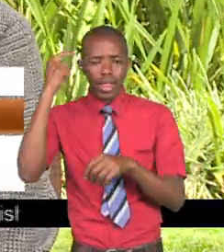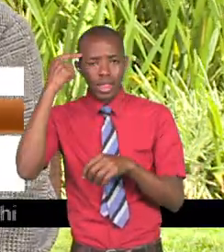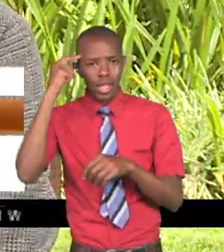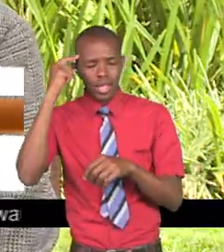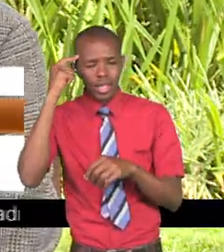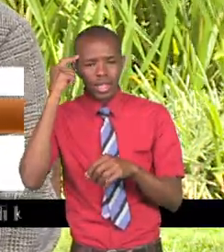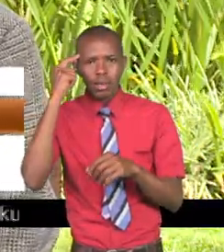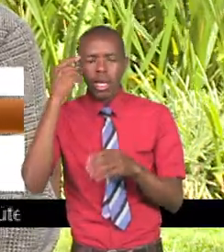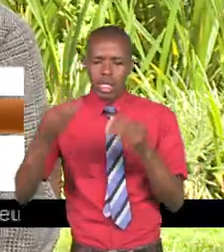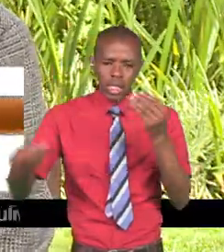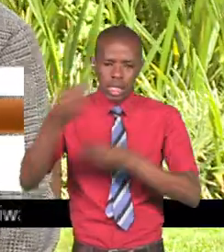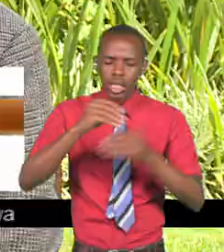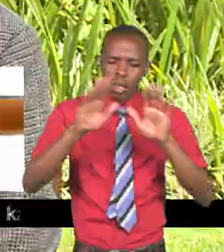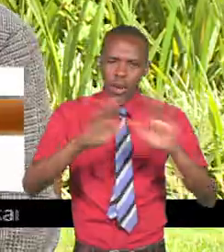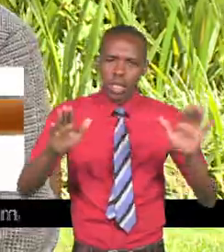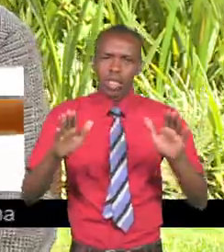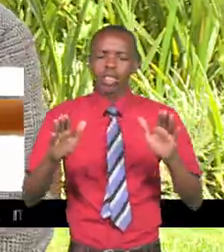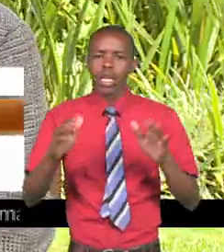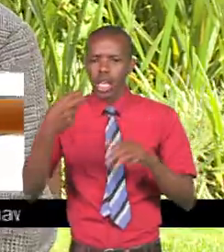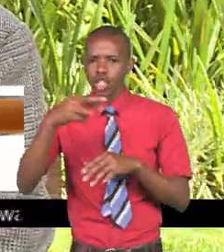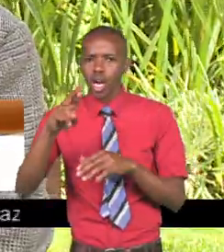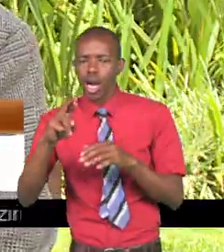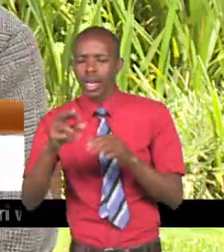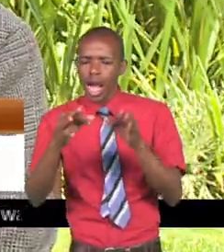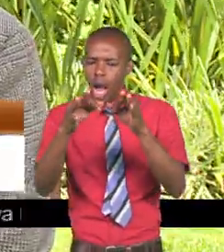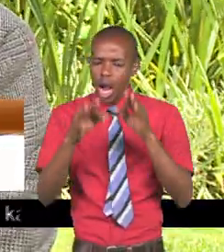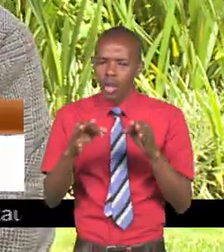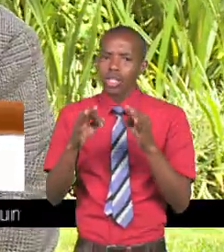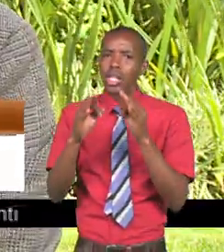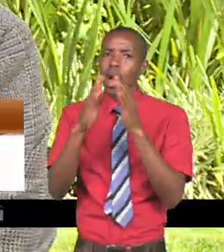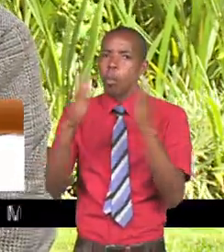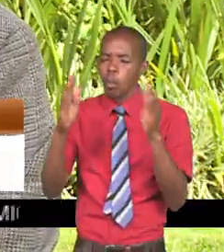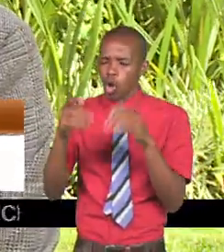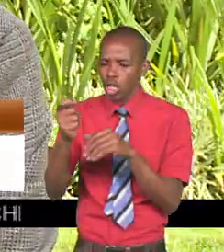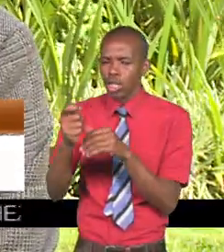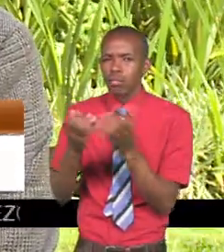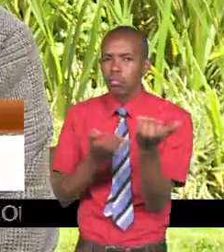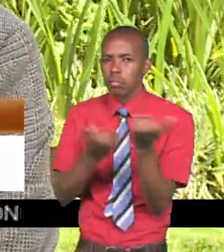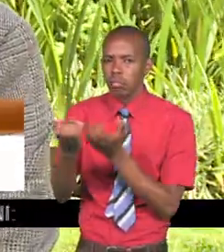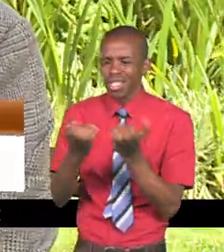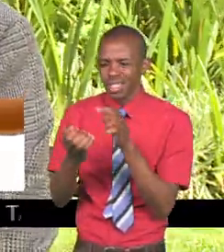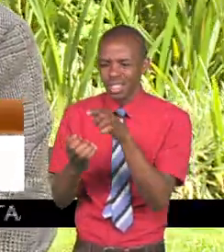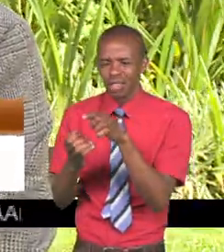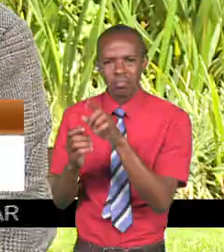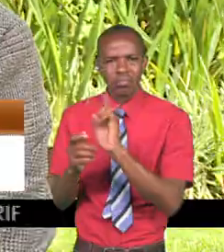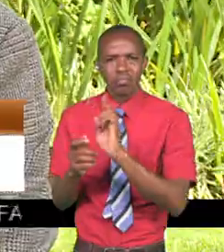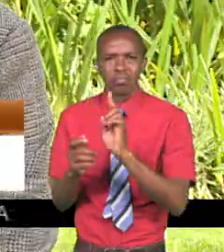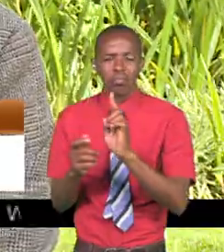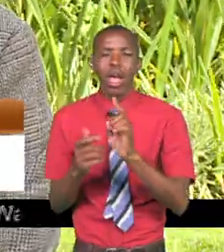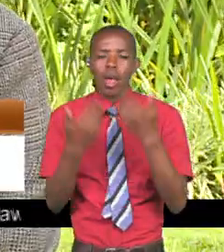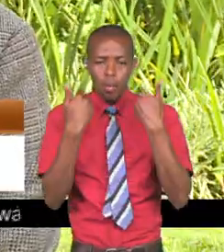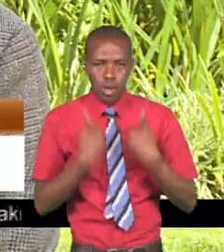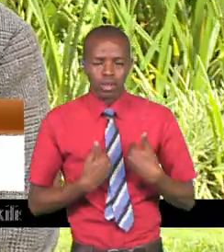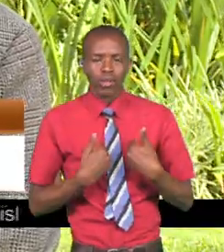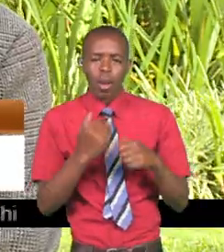sales, marketing, human resources, accounting are the major pillars of business, and I'm not saying they're not. I'm saying that